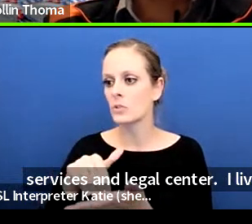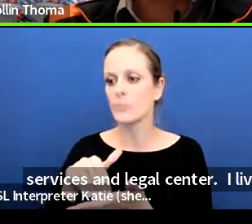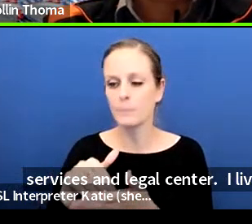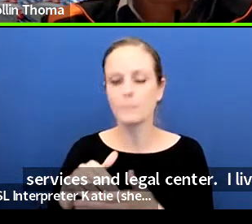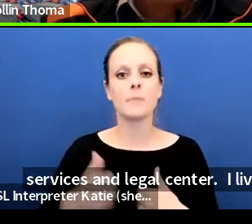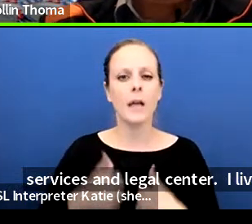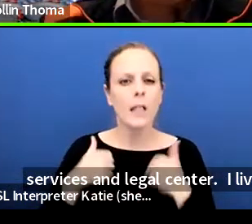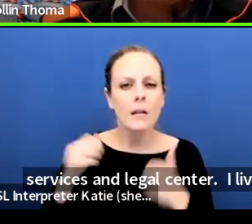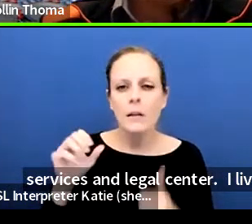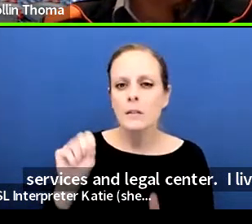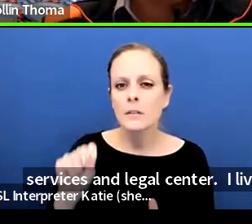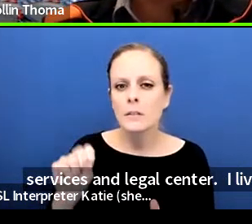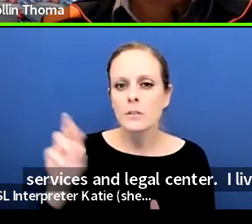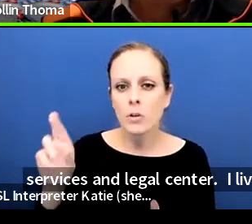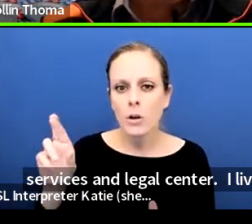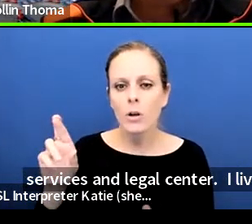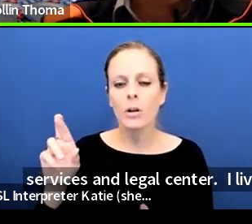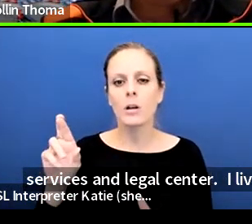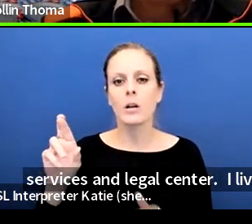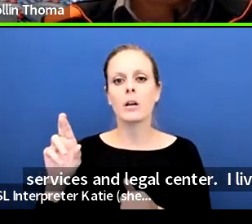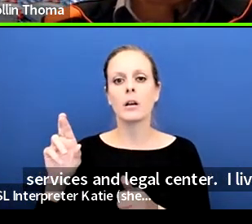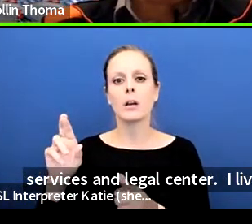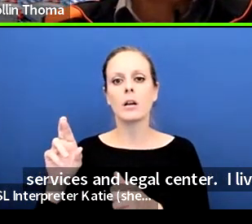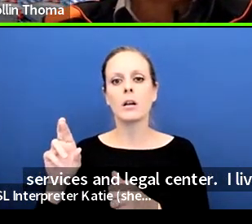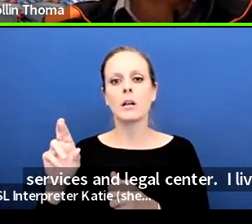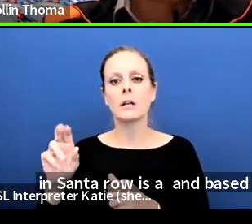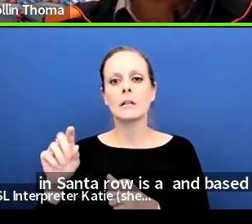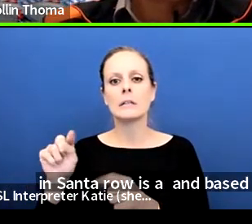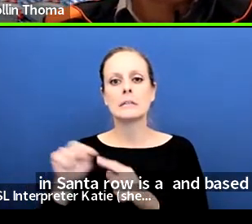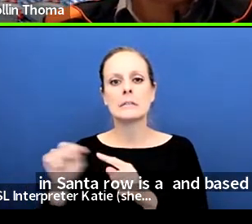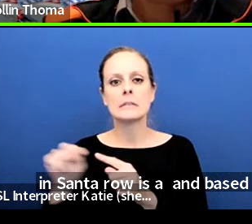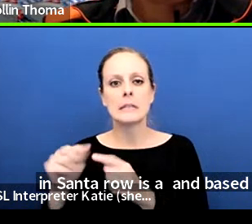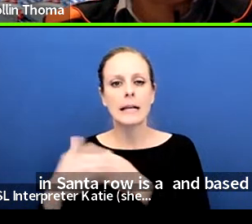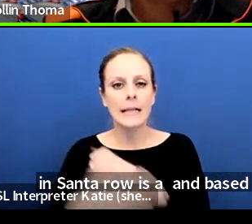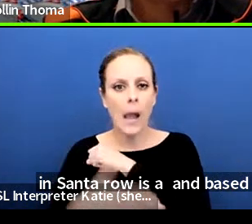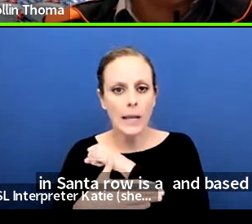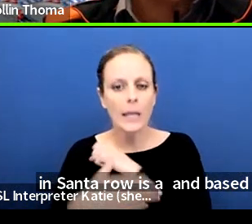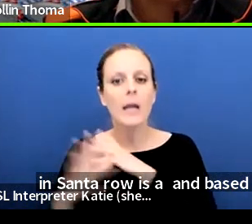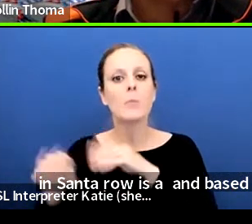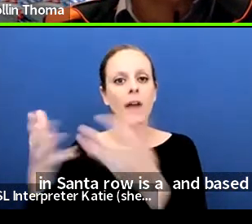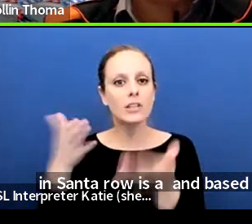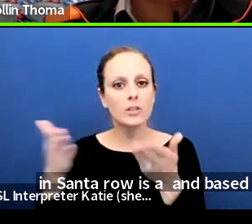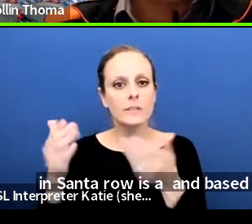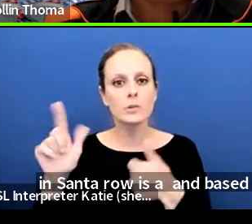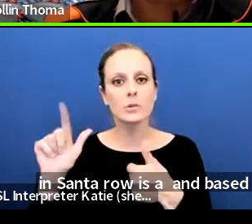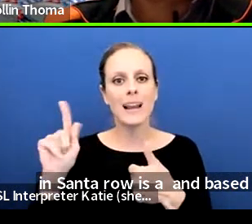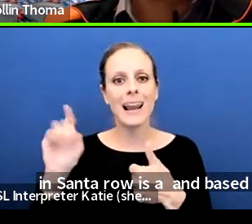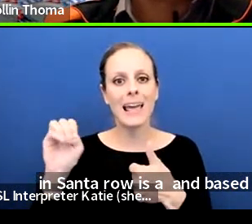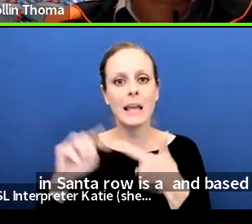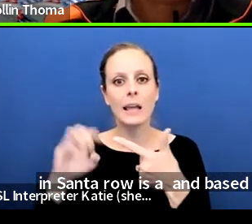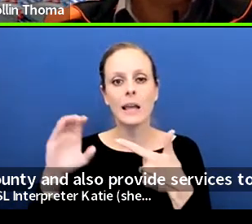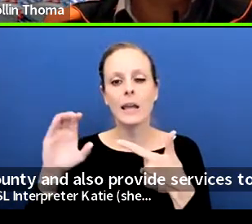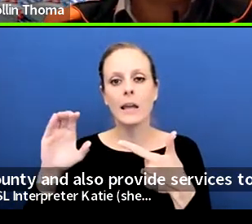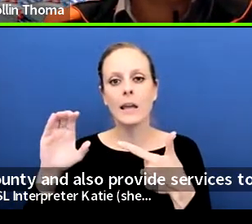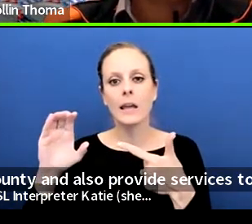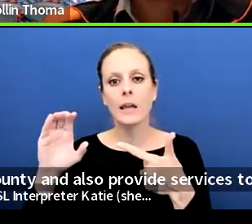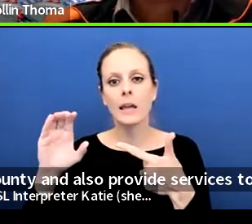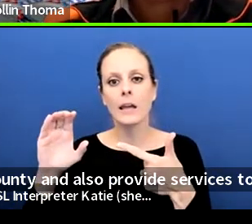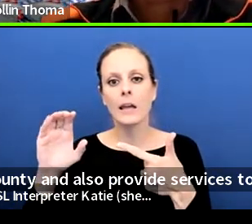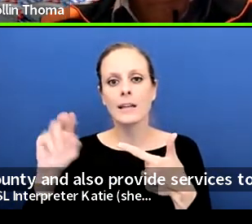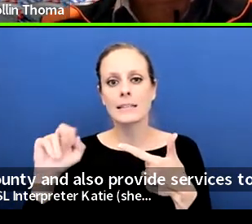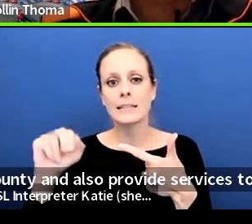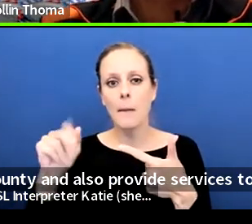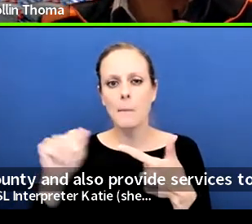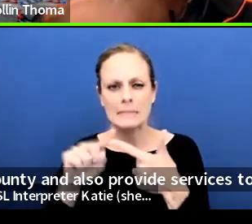based in Summit County. We also provide services to Lake County, Mendocino County, Napa